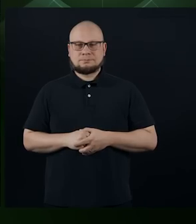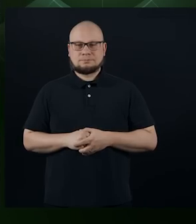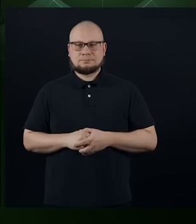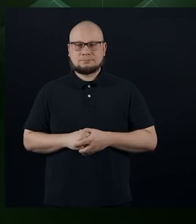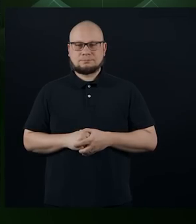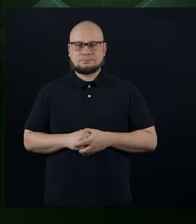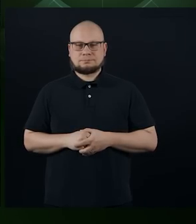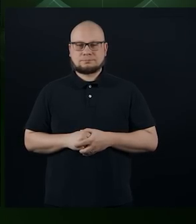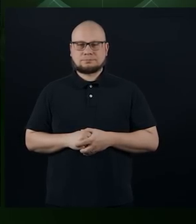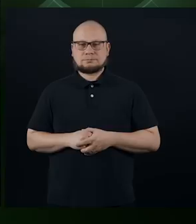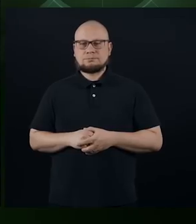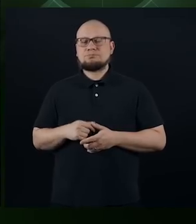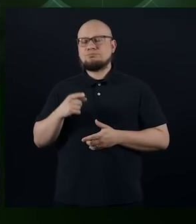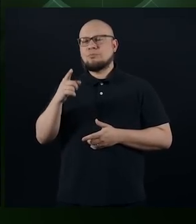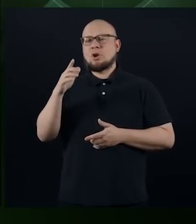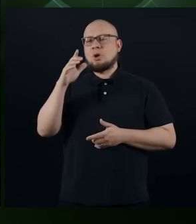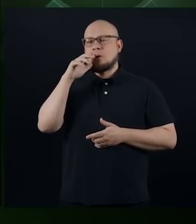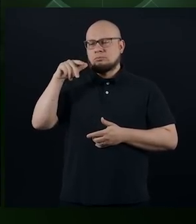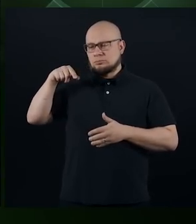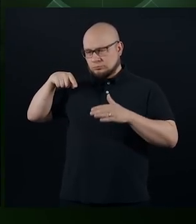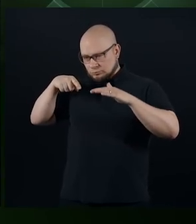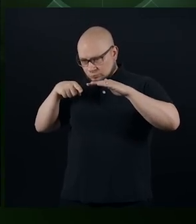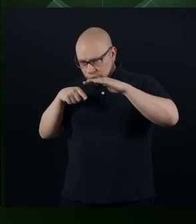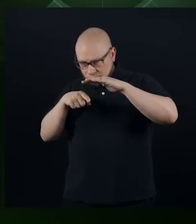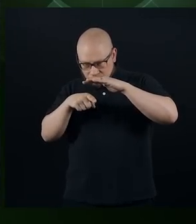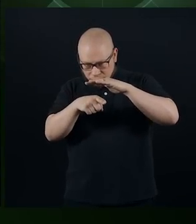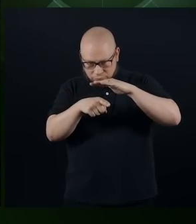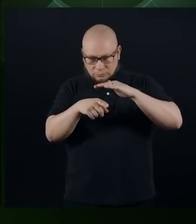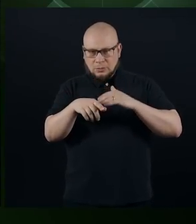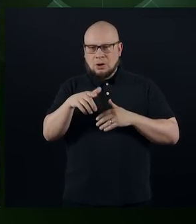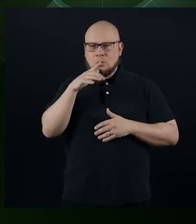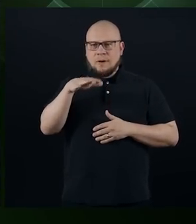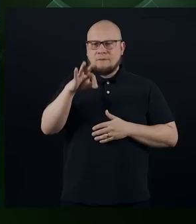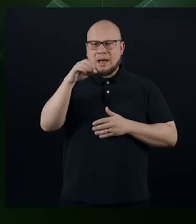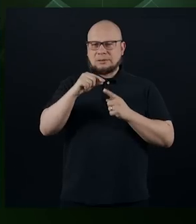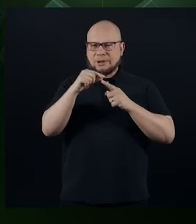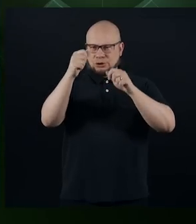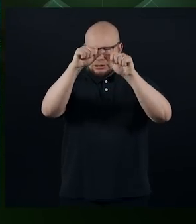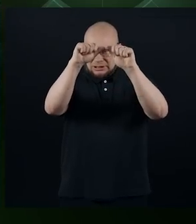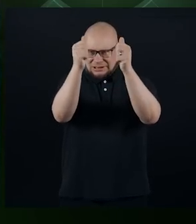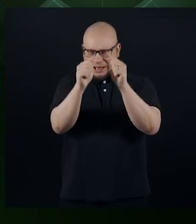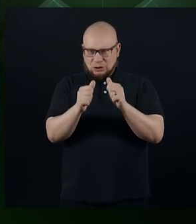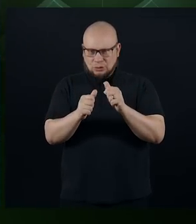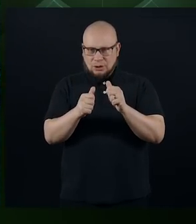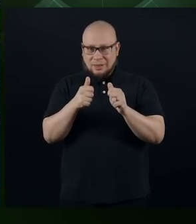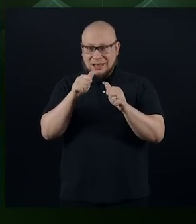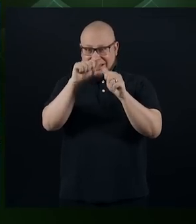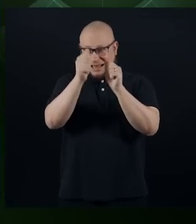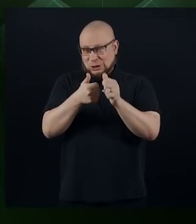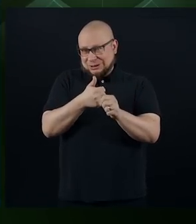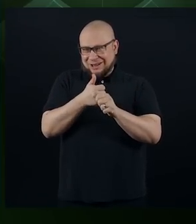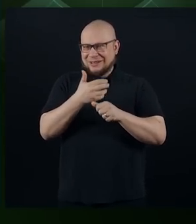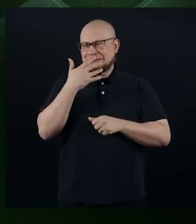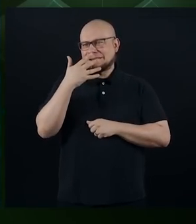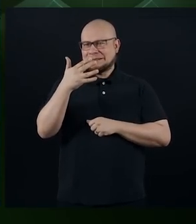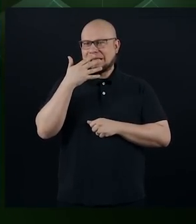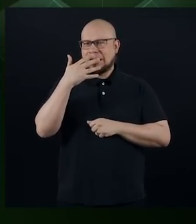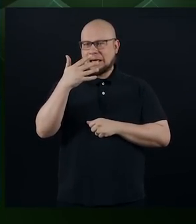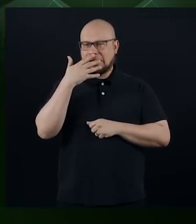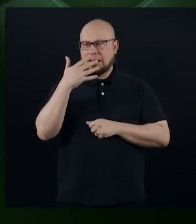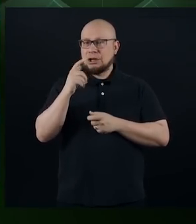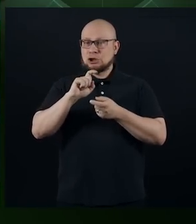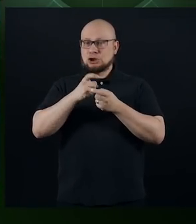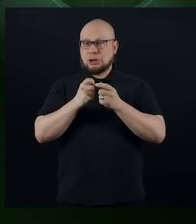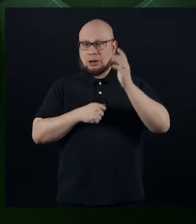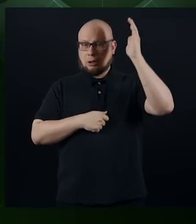Players will come across these siren statues that are harnessing the power of siren song. And by interacting with these statues and causing